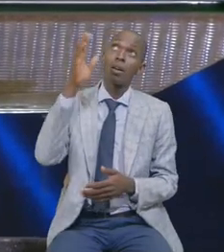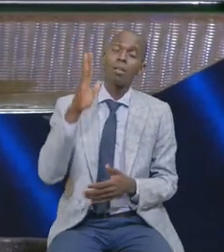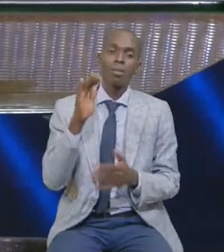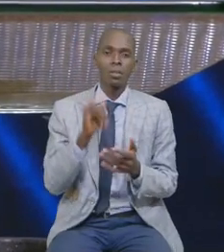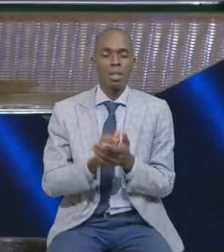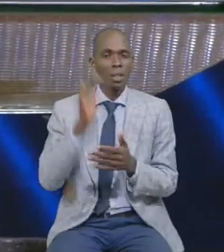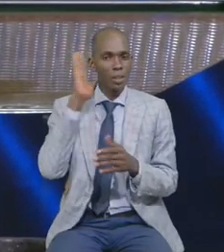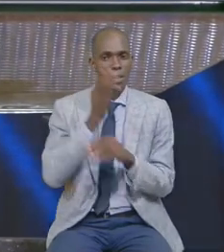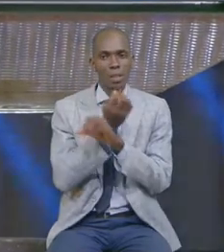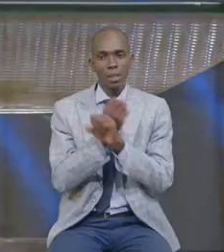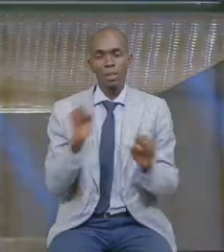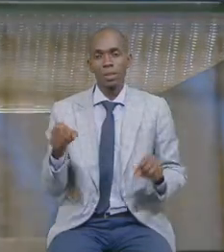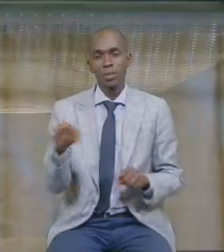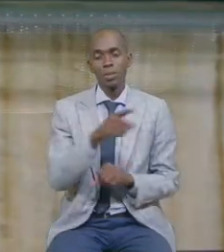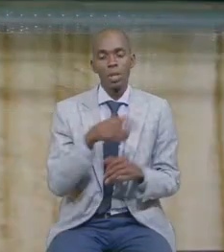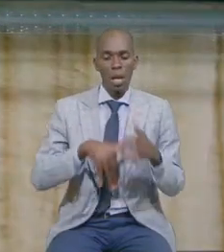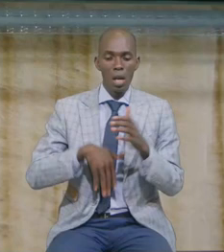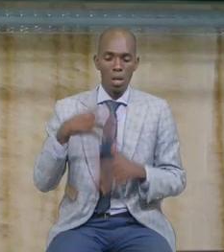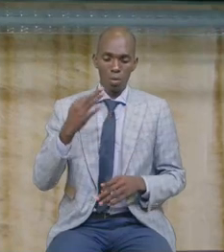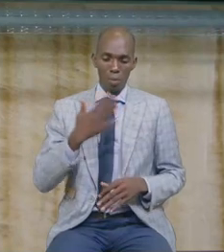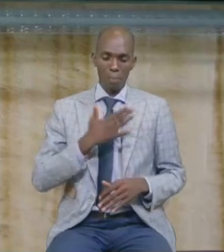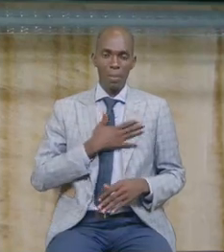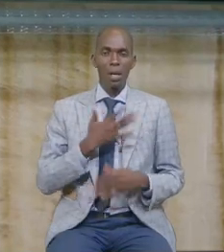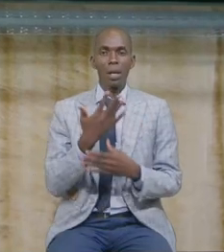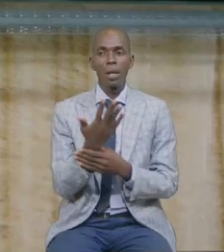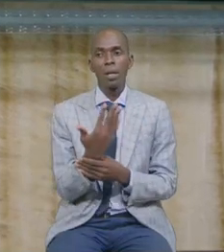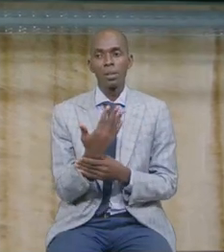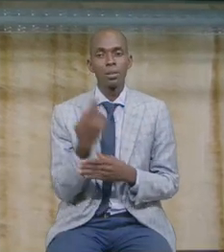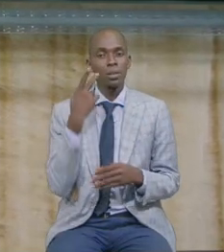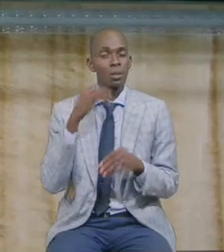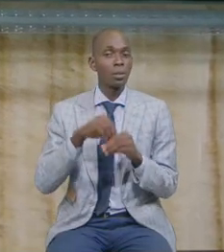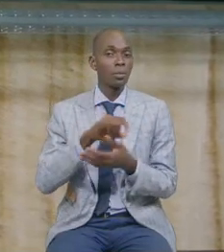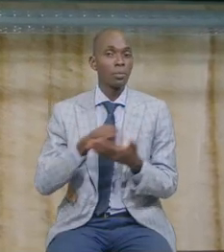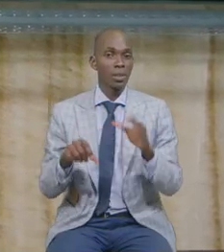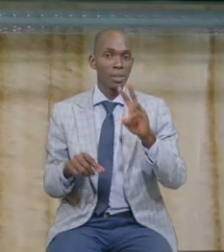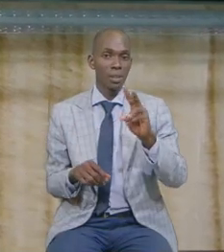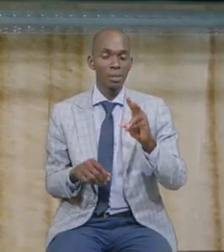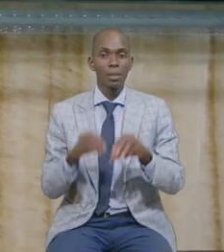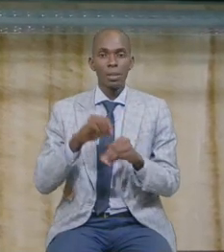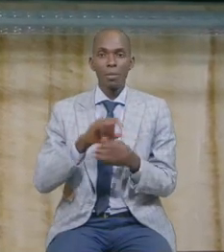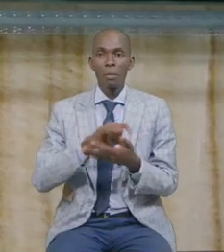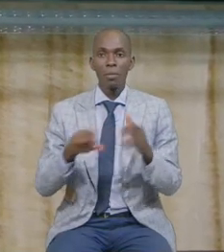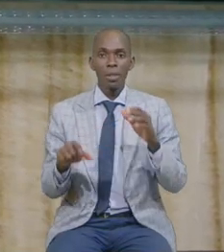deliver you out of my hands verse 16 versatility